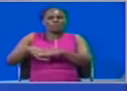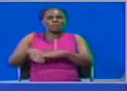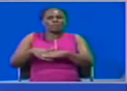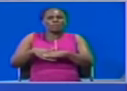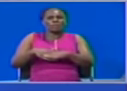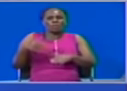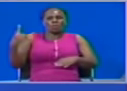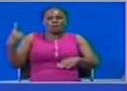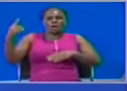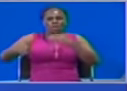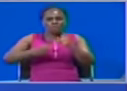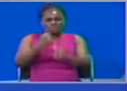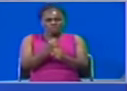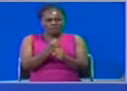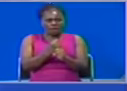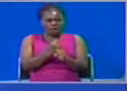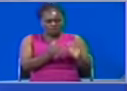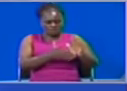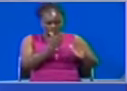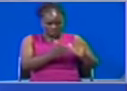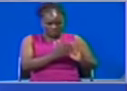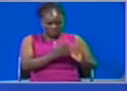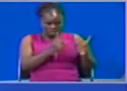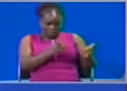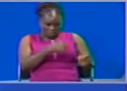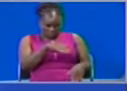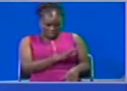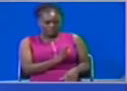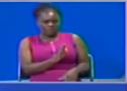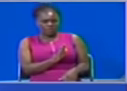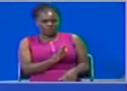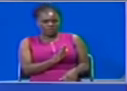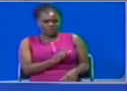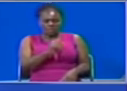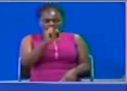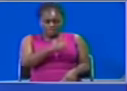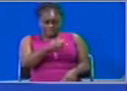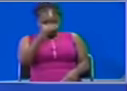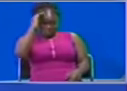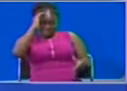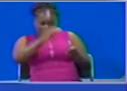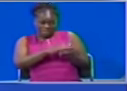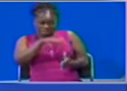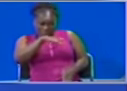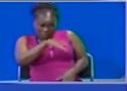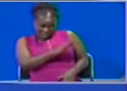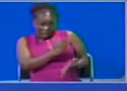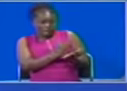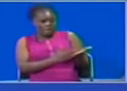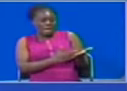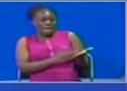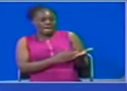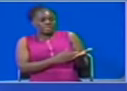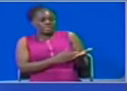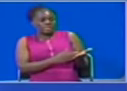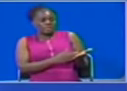a period of 1 year, effective immediately. So they're to blame, according to you, for the stalemate? Yes, we believe that they are partly to blame for the stalemate.